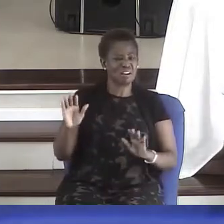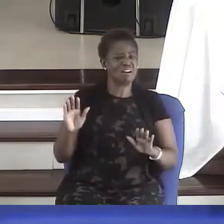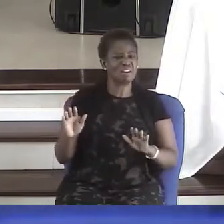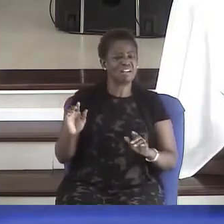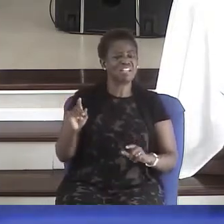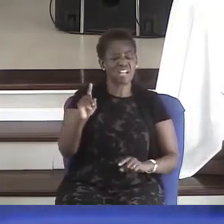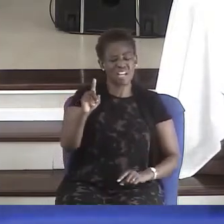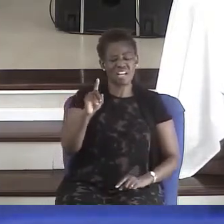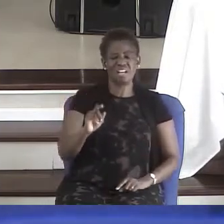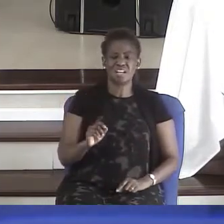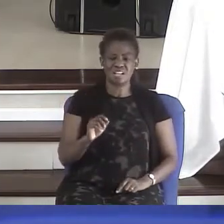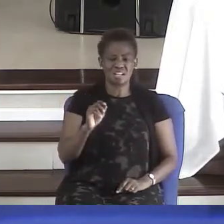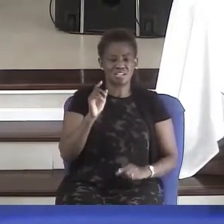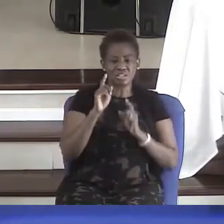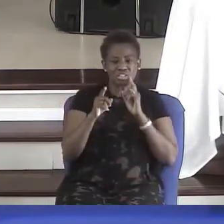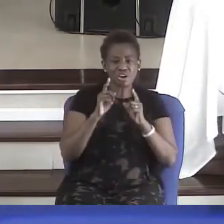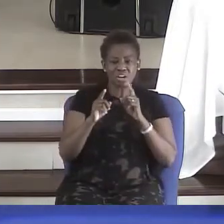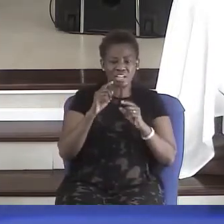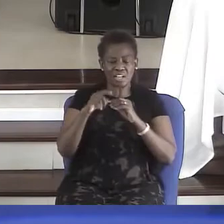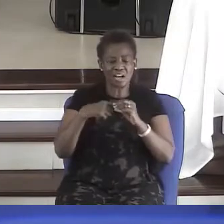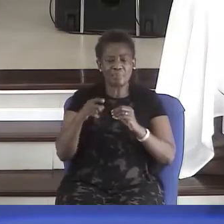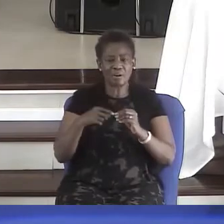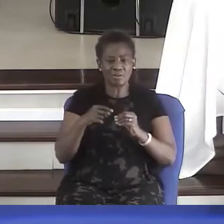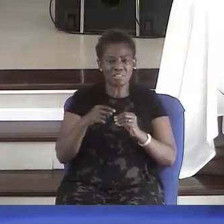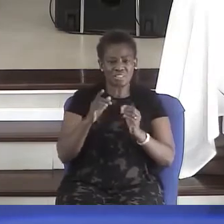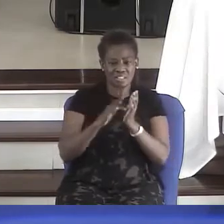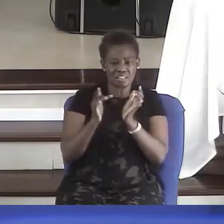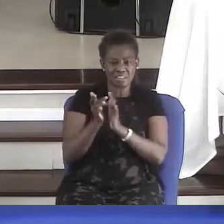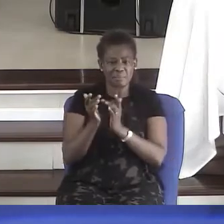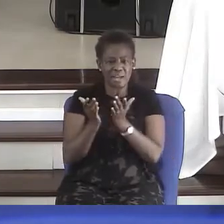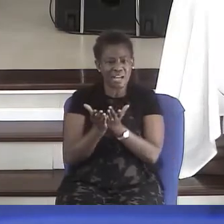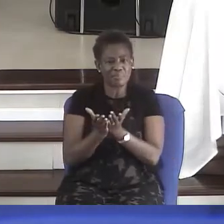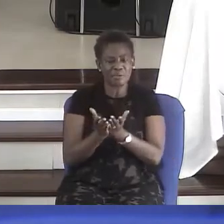We never stop to think why Jesus came as a man.